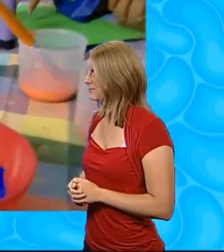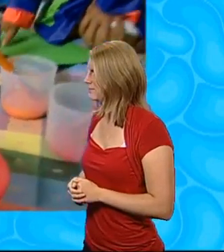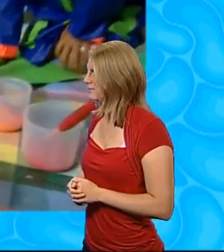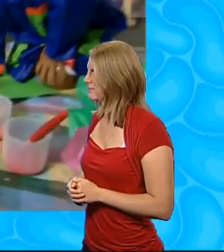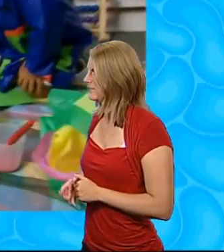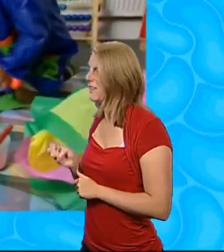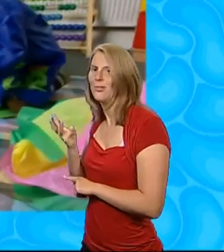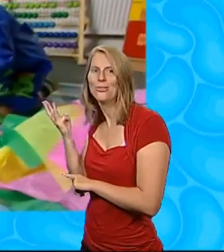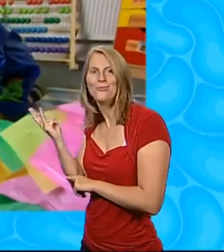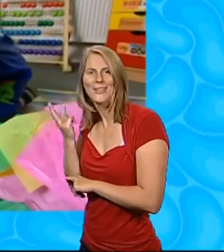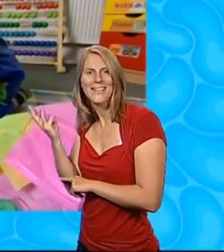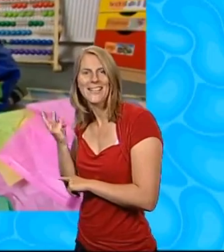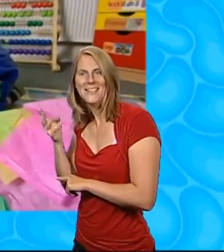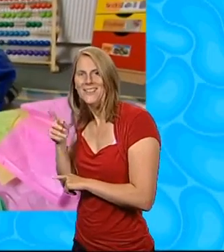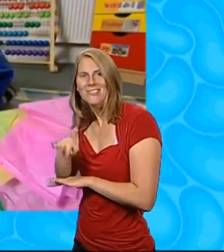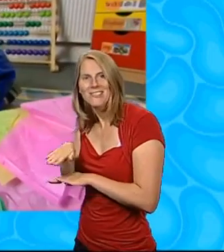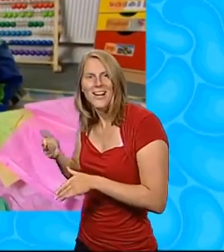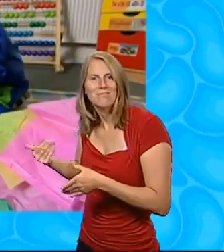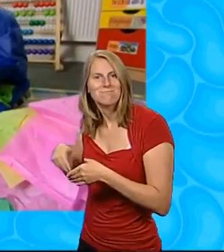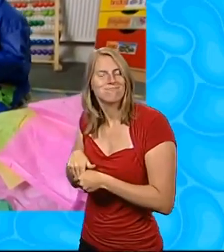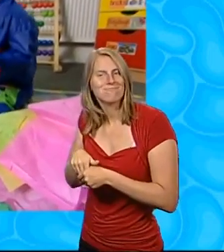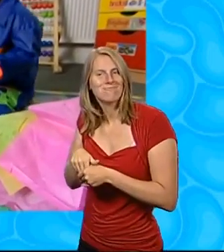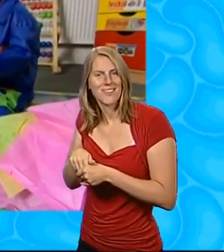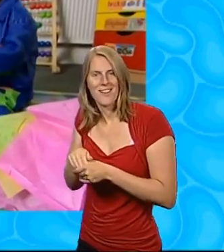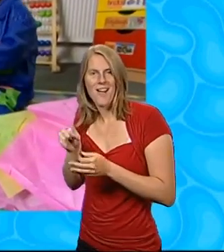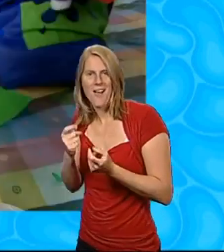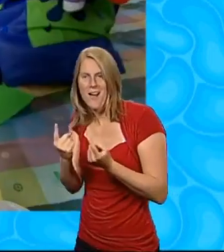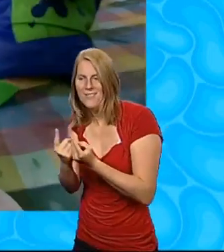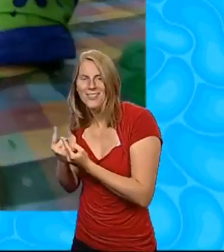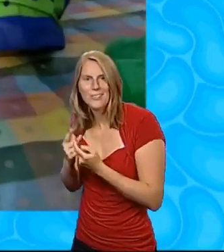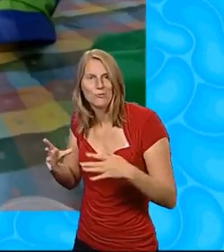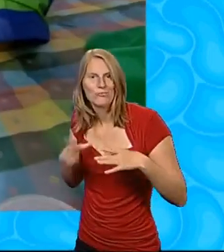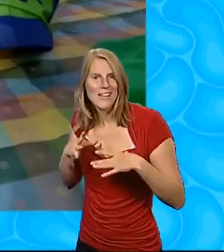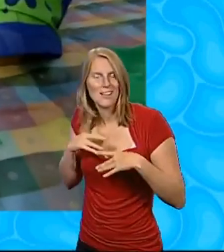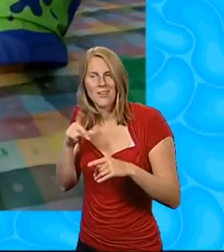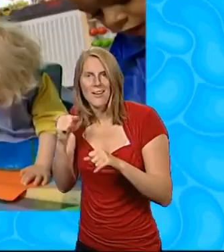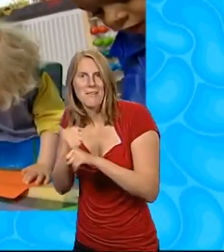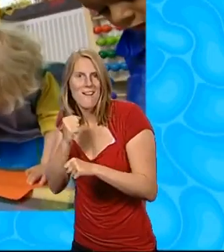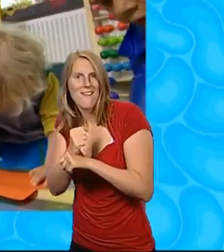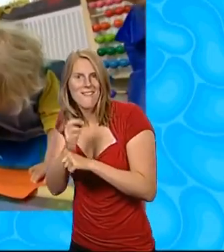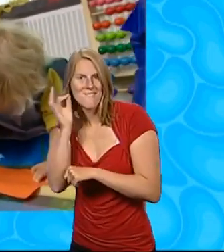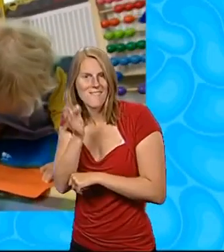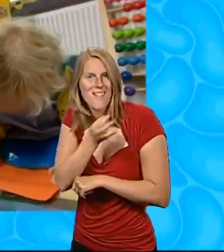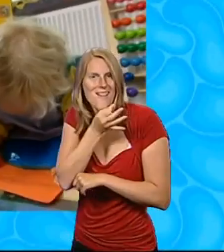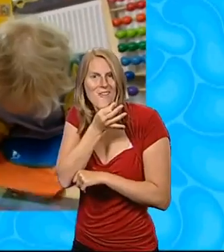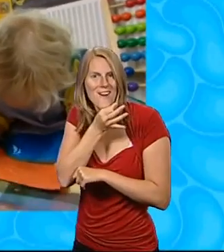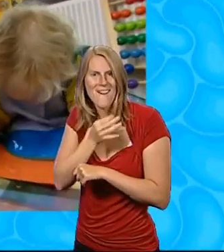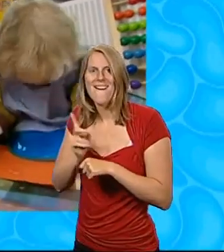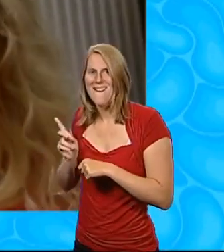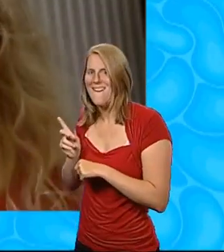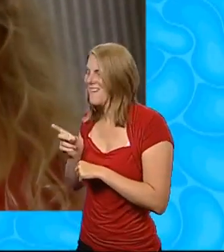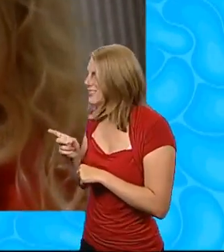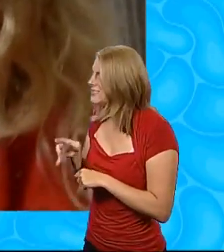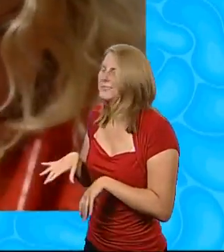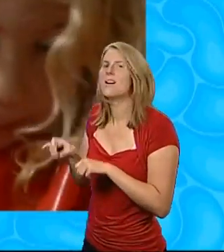Here we go. We got Maddie, Claudia, and George, and they've all got their bits and bits to make cupcake flowers. And they're starting with lots